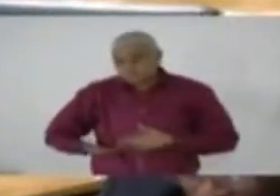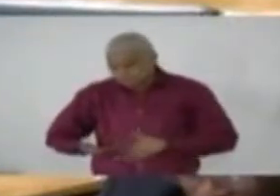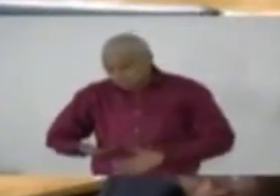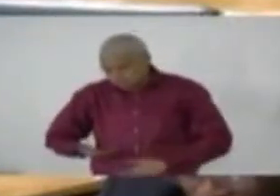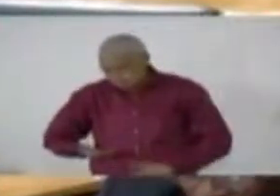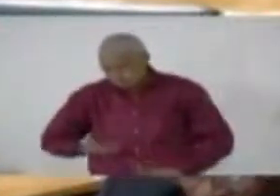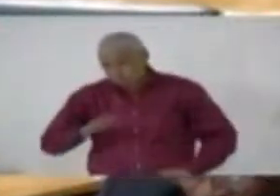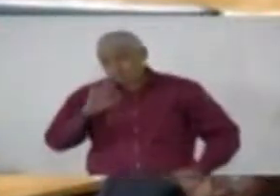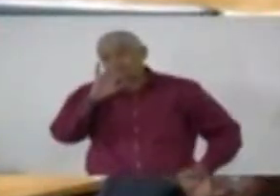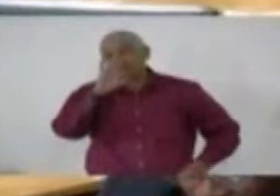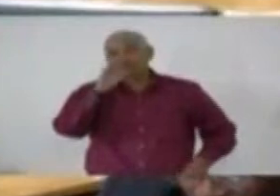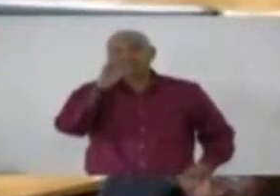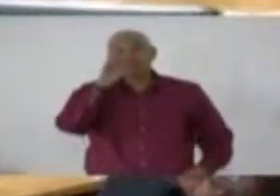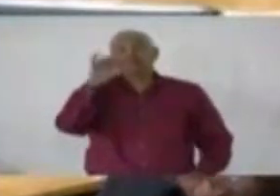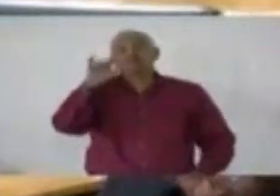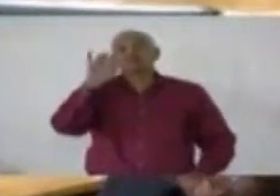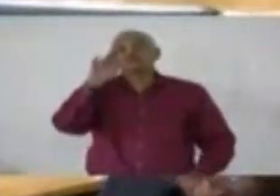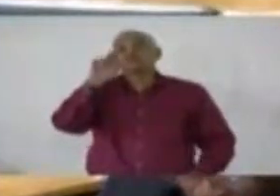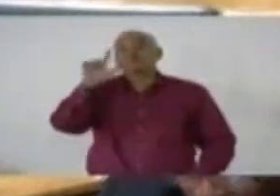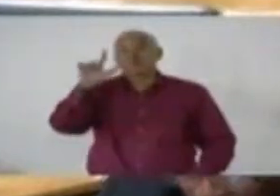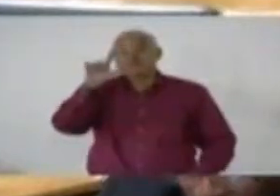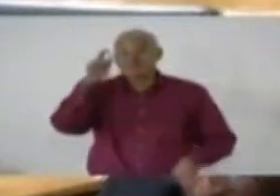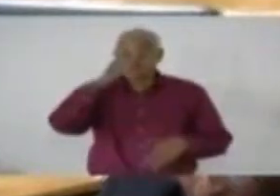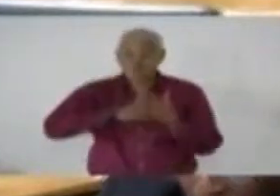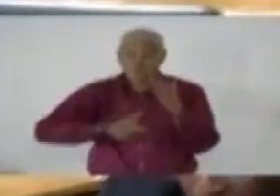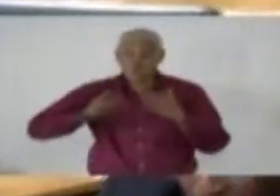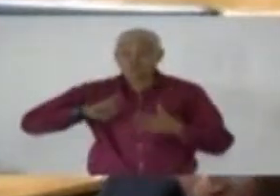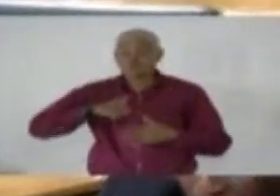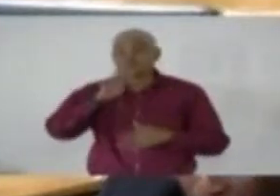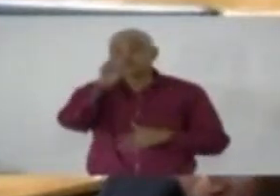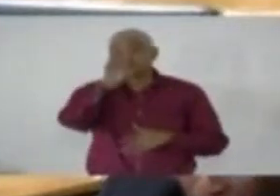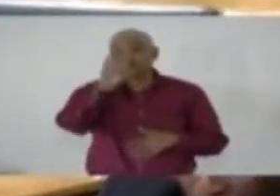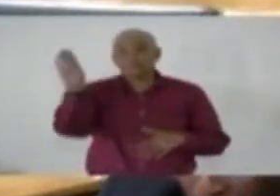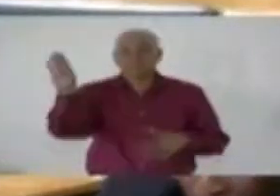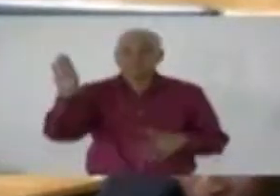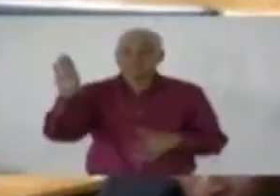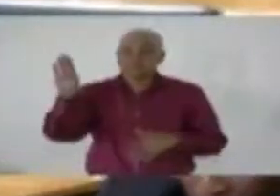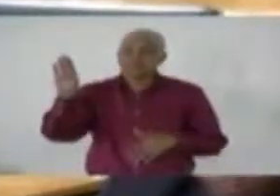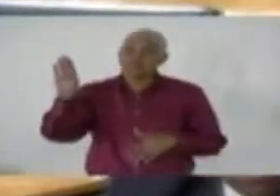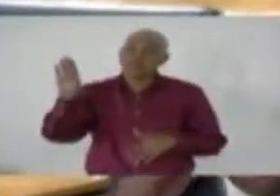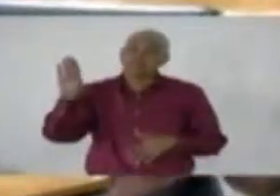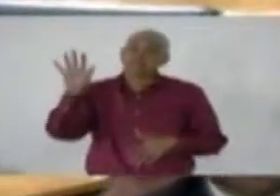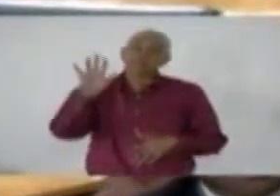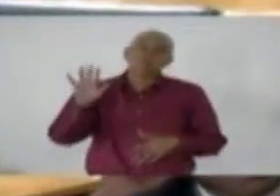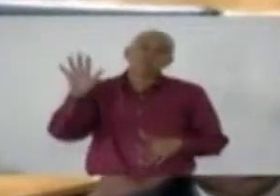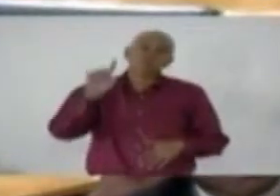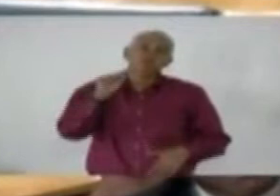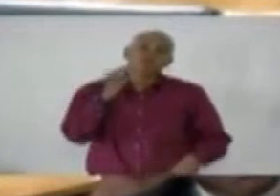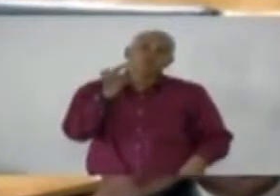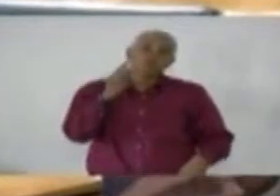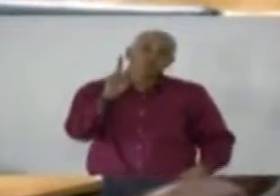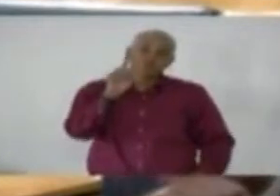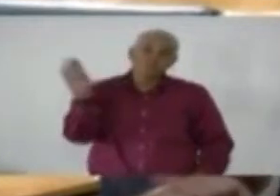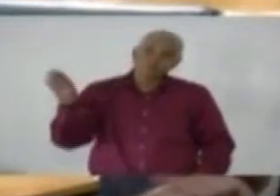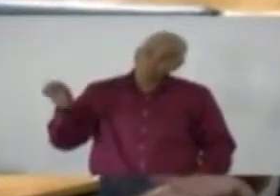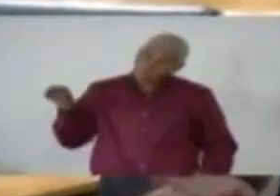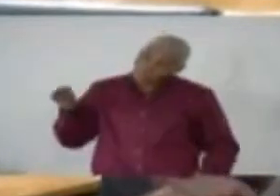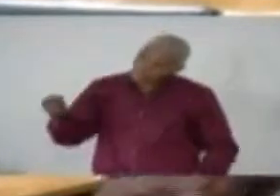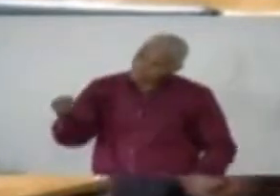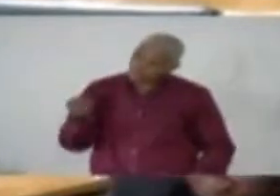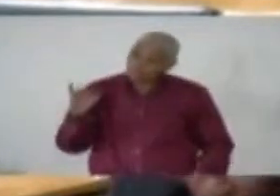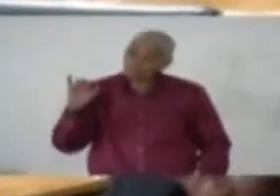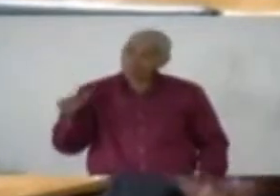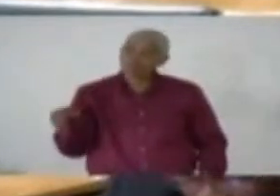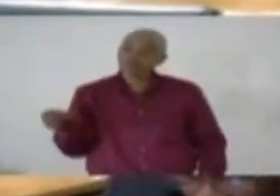fossil fuel, cost us $2 billion about in 2021. Now that